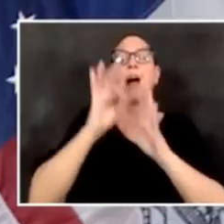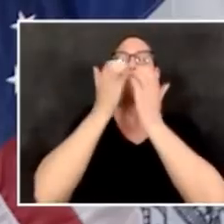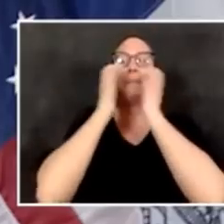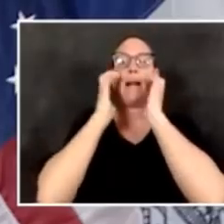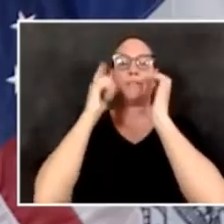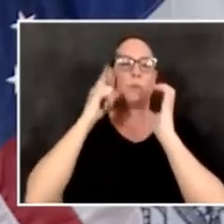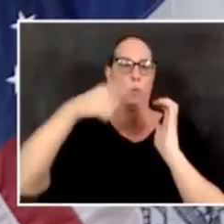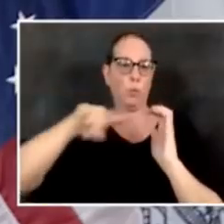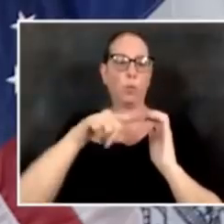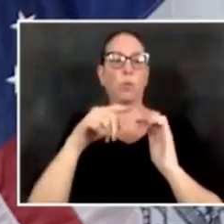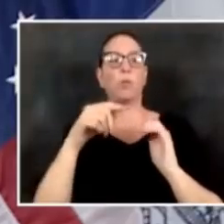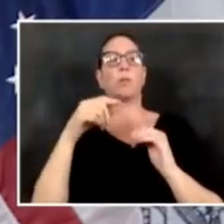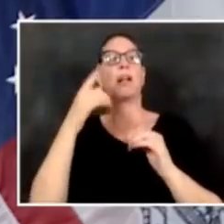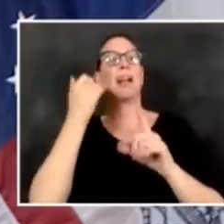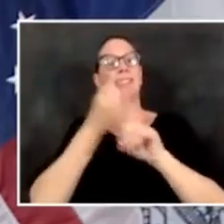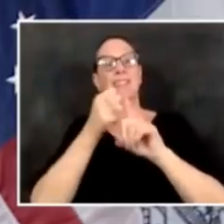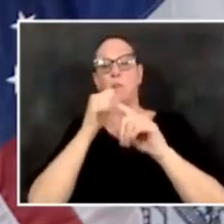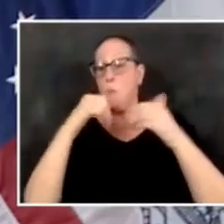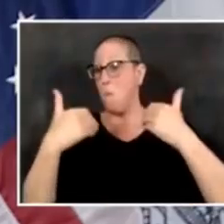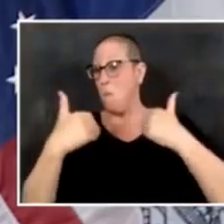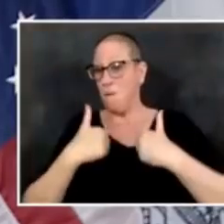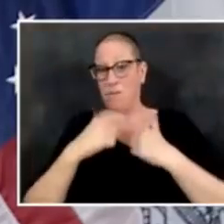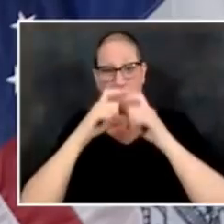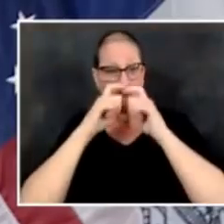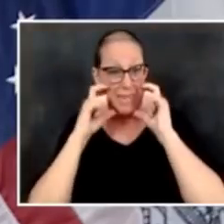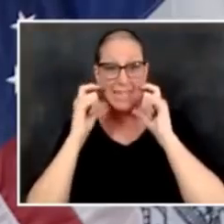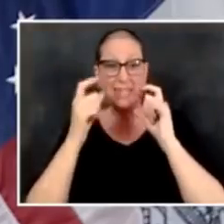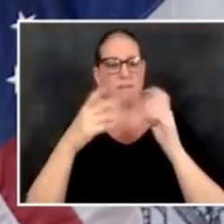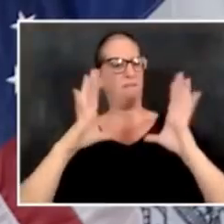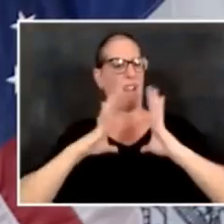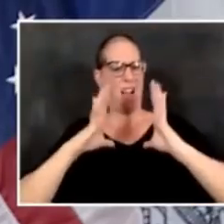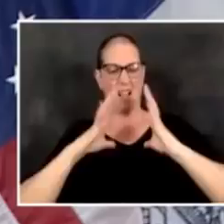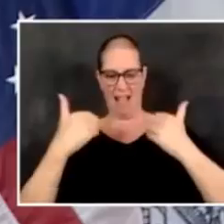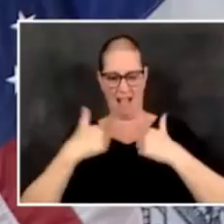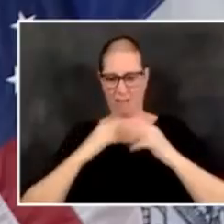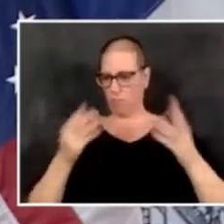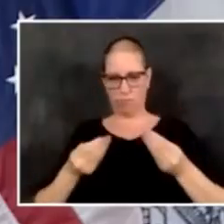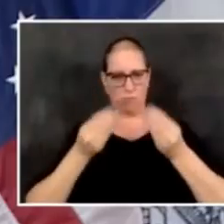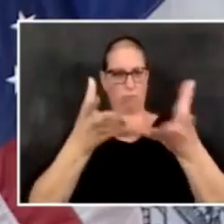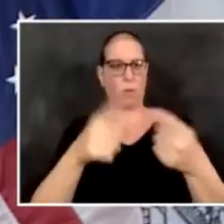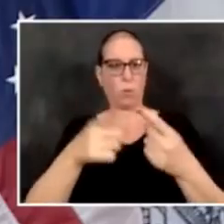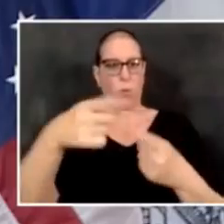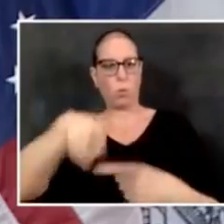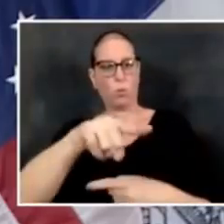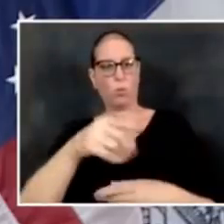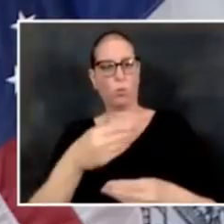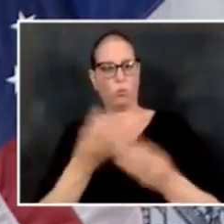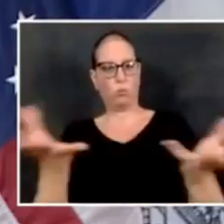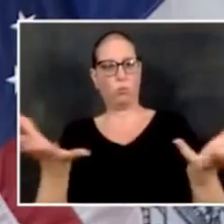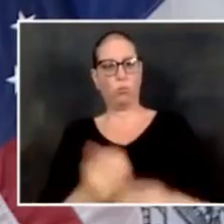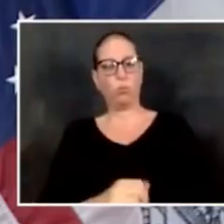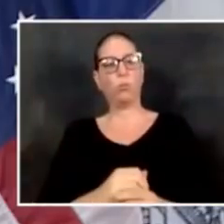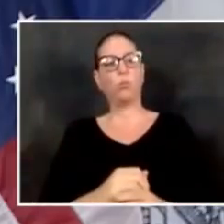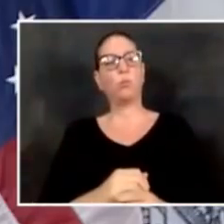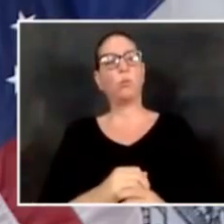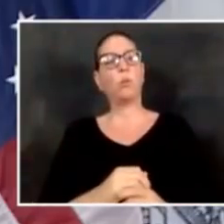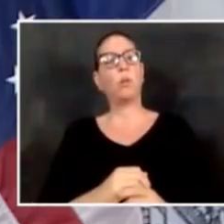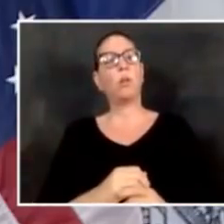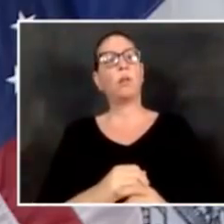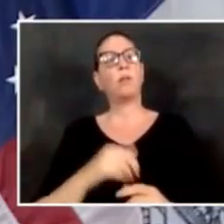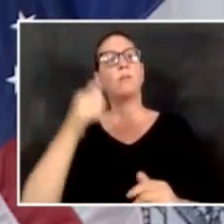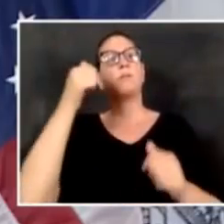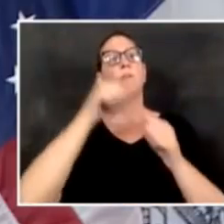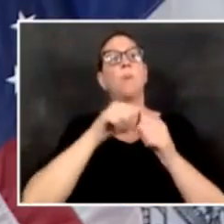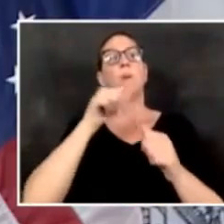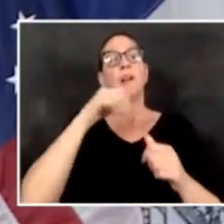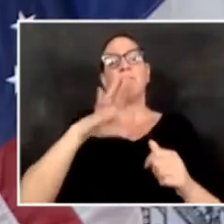people can make it out of anything they have around the house and can use a scarf, a bandana, whatever, but we want it to be something where it's just constant